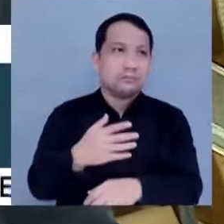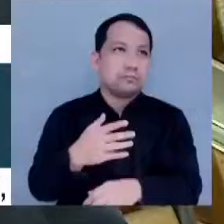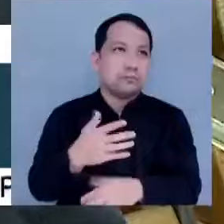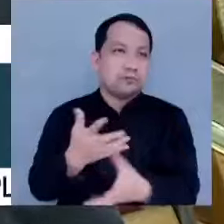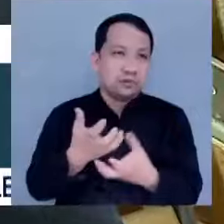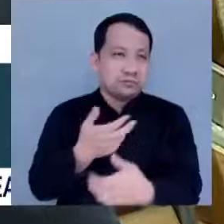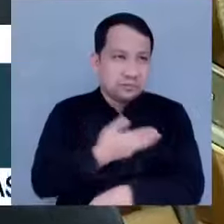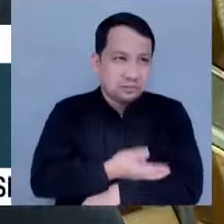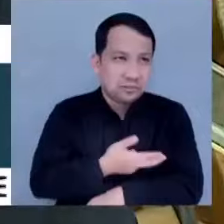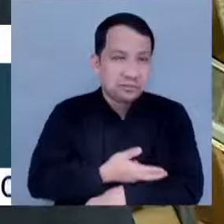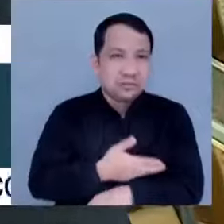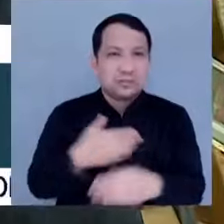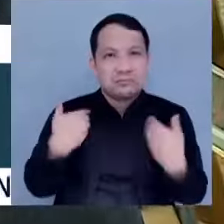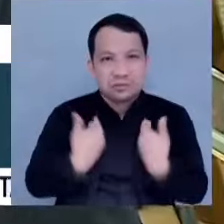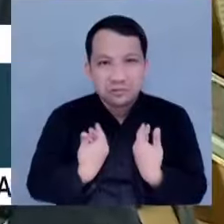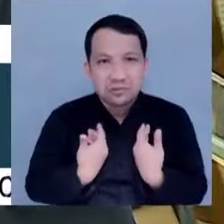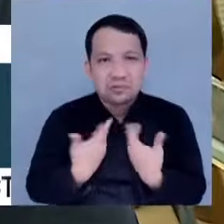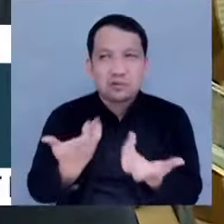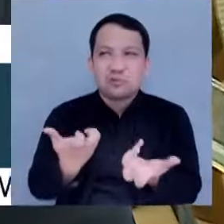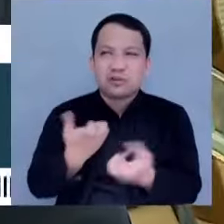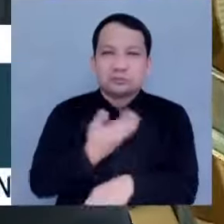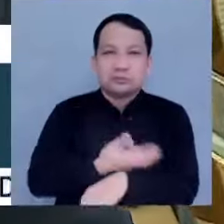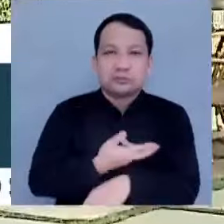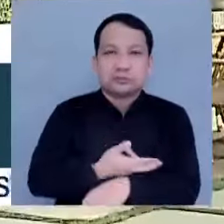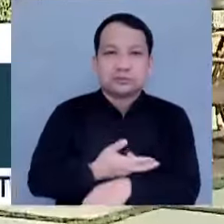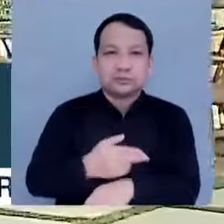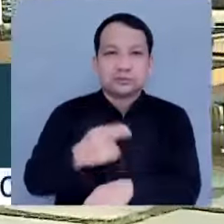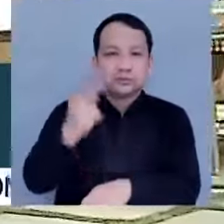na-relax. So that was the premise.